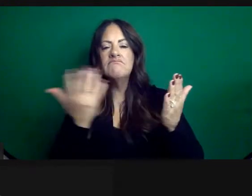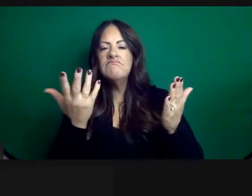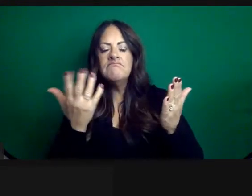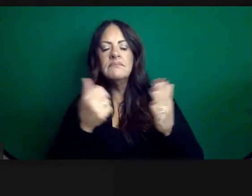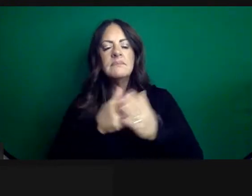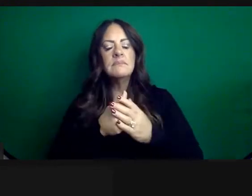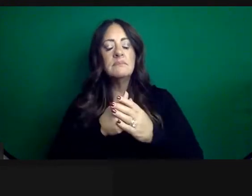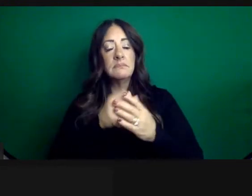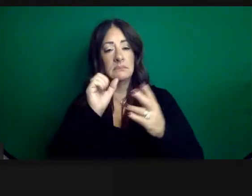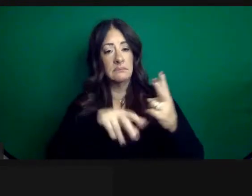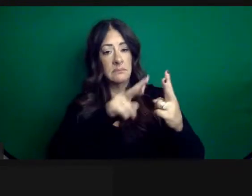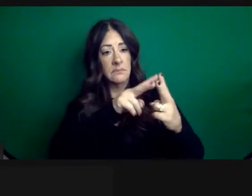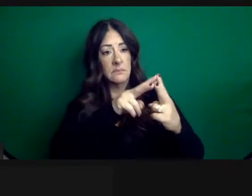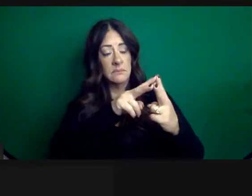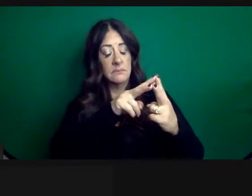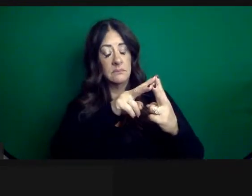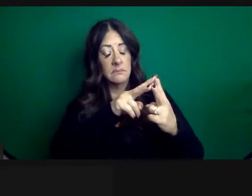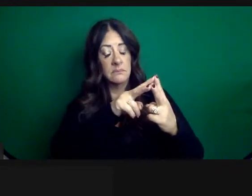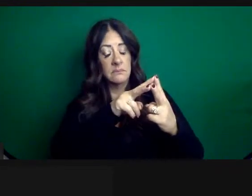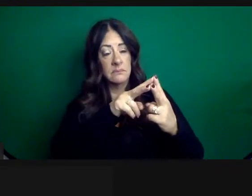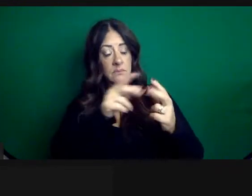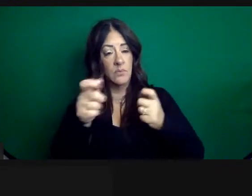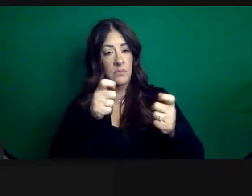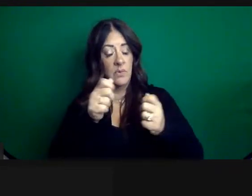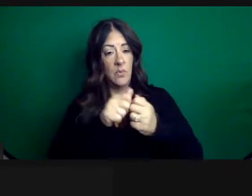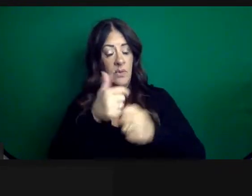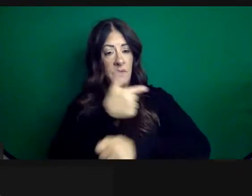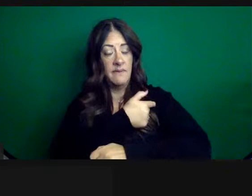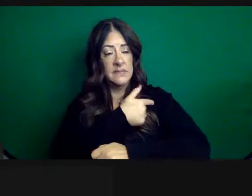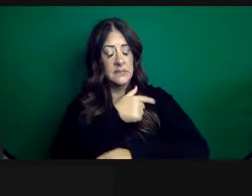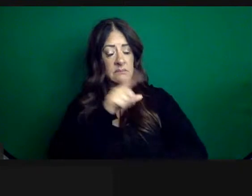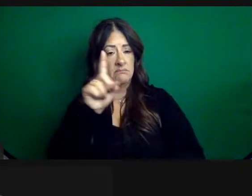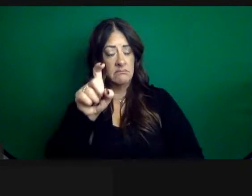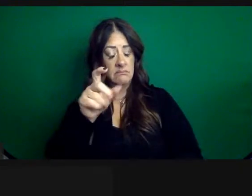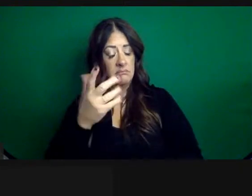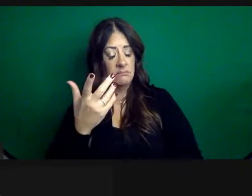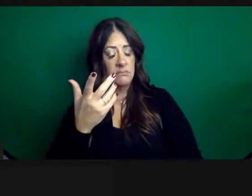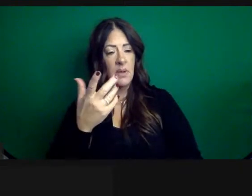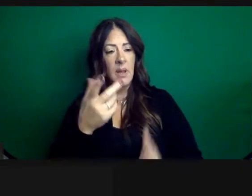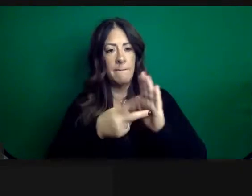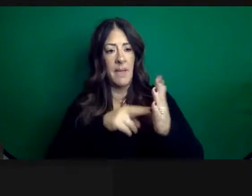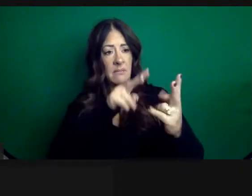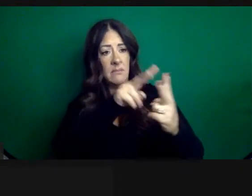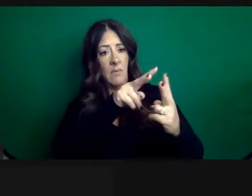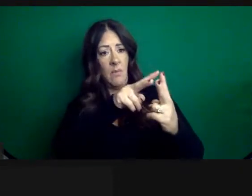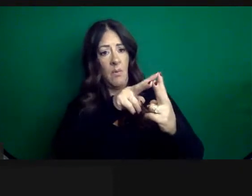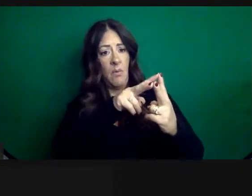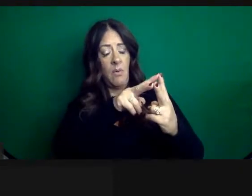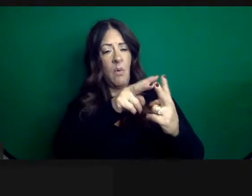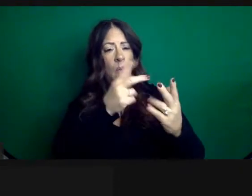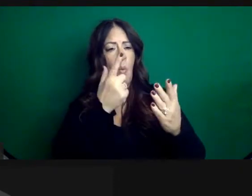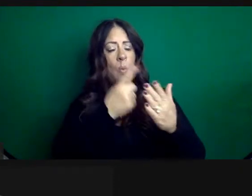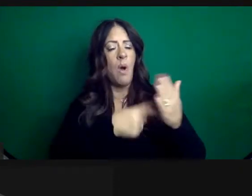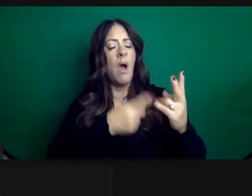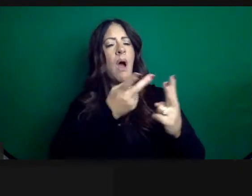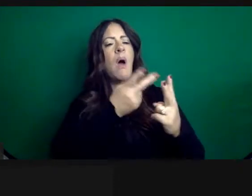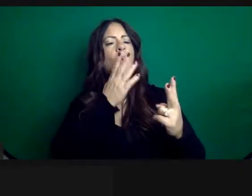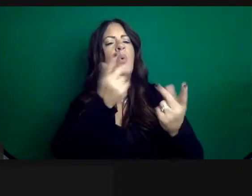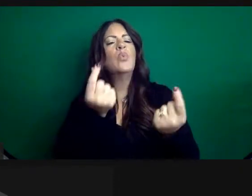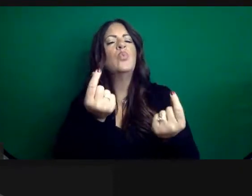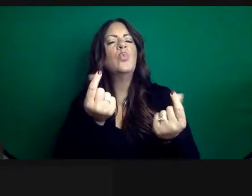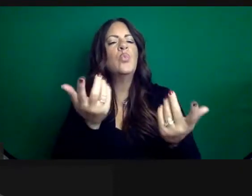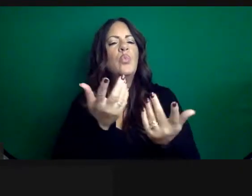say whether it those the work that those providers or those companies will be doing will be